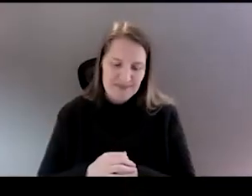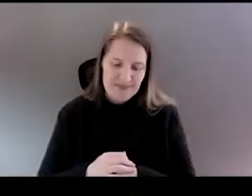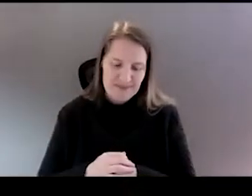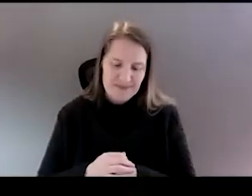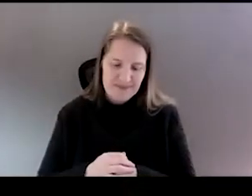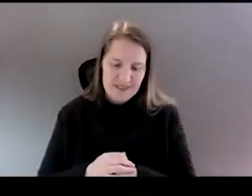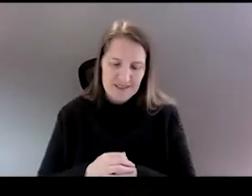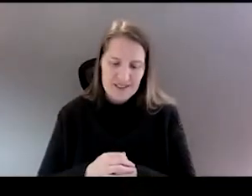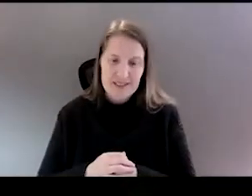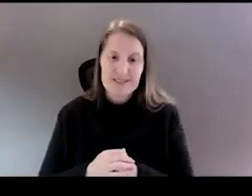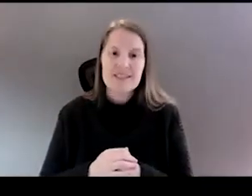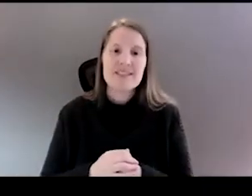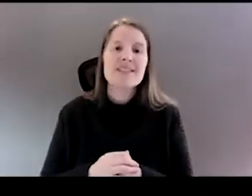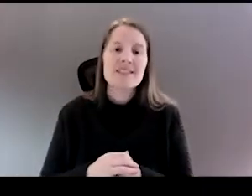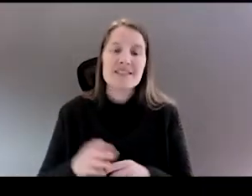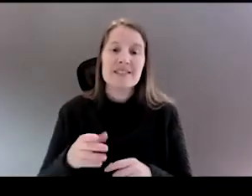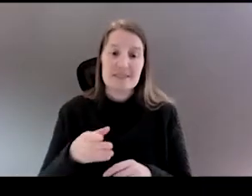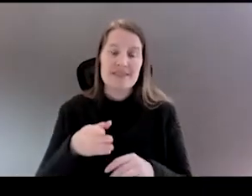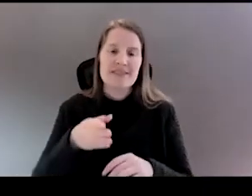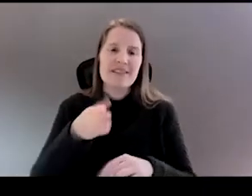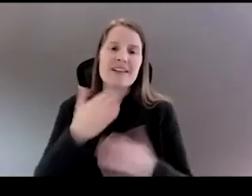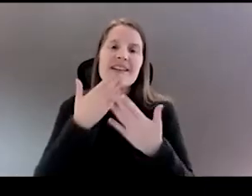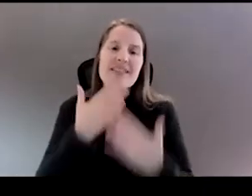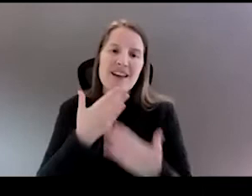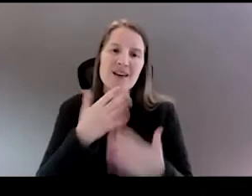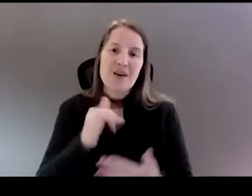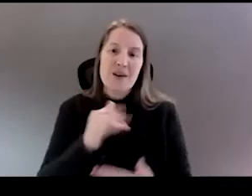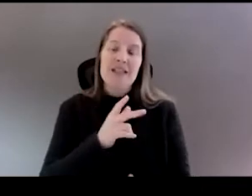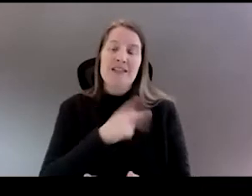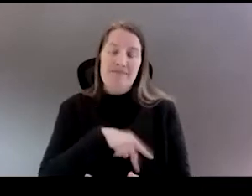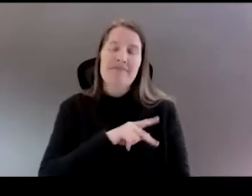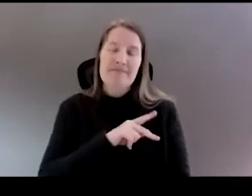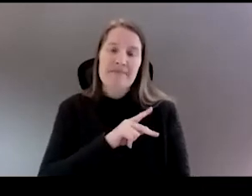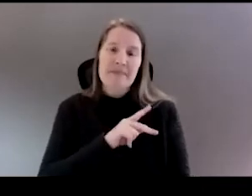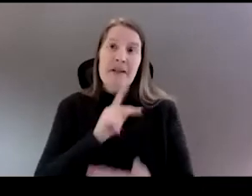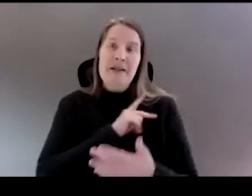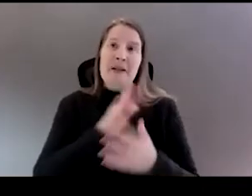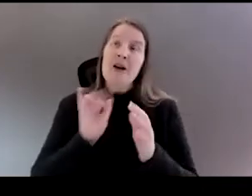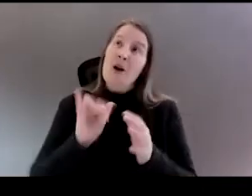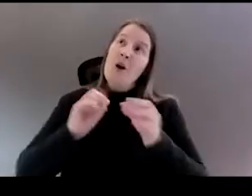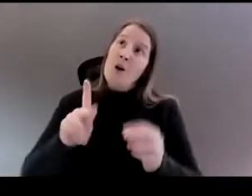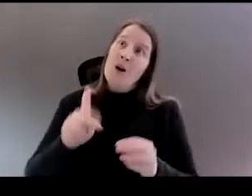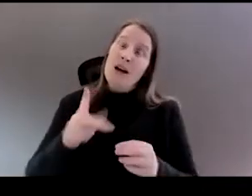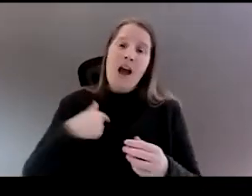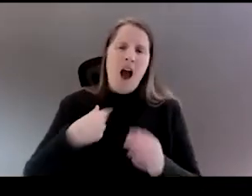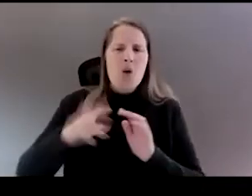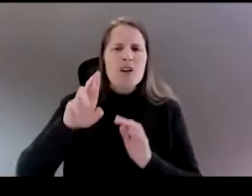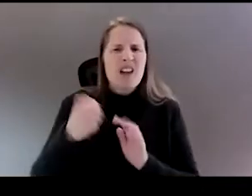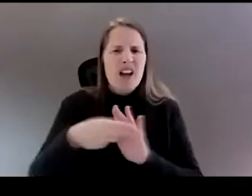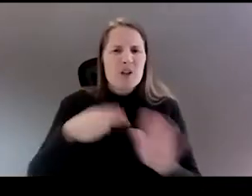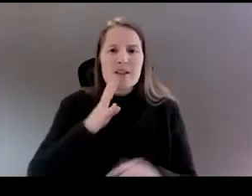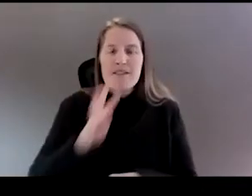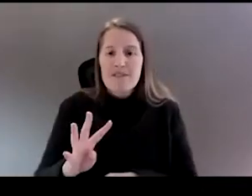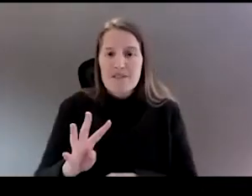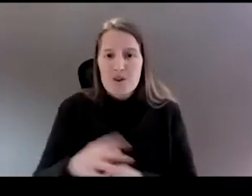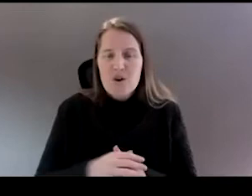Thank you. That's kind of a personal, strong question. I was diagnosed when I was 4 as having autism, and I'm Native